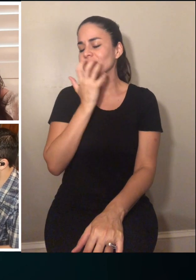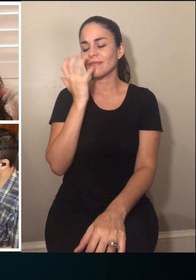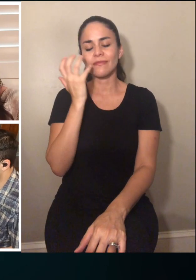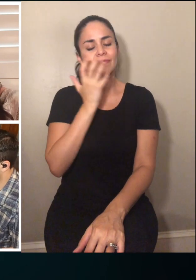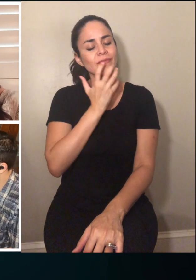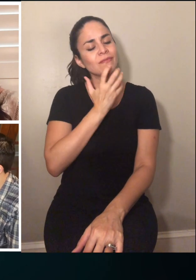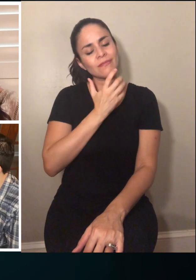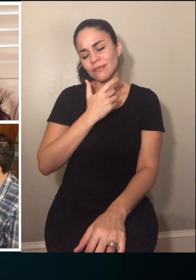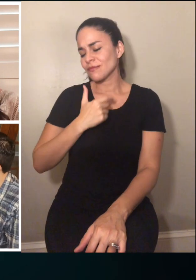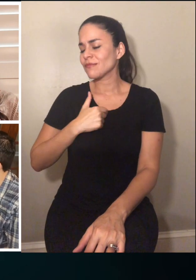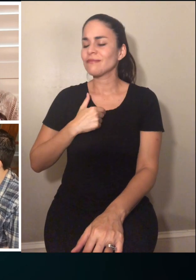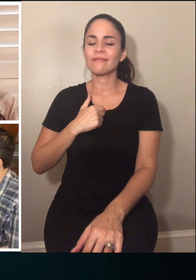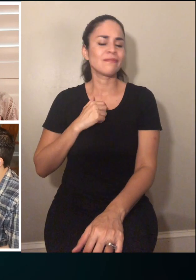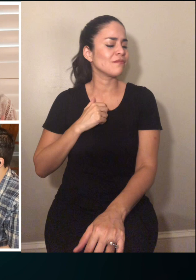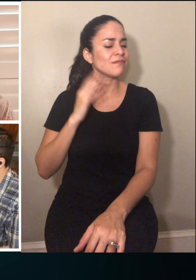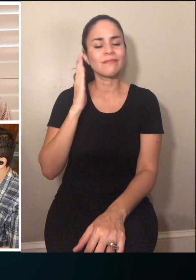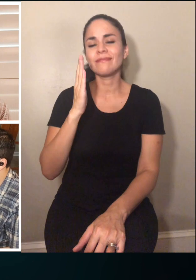So will I.